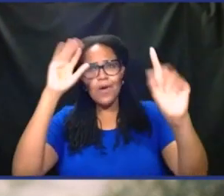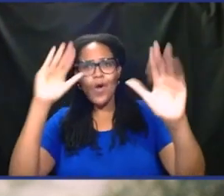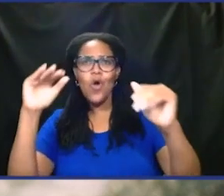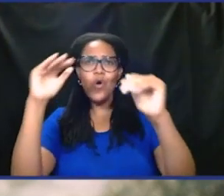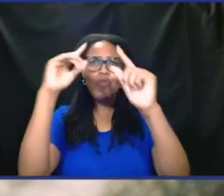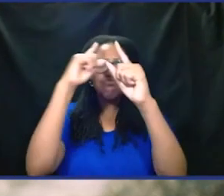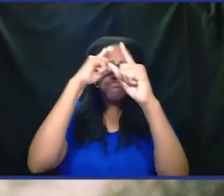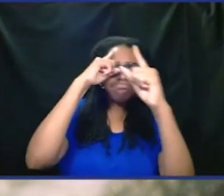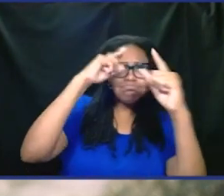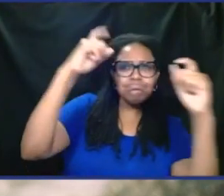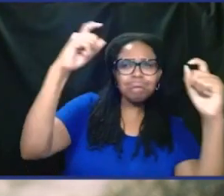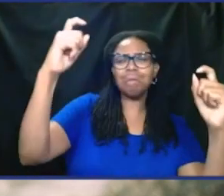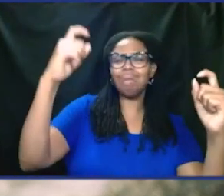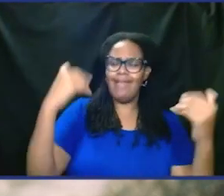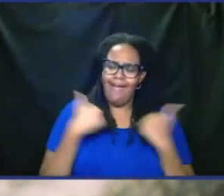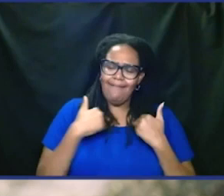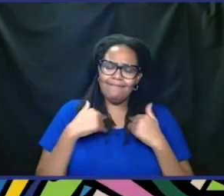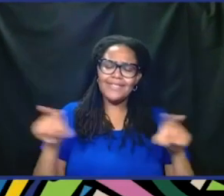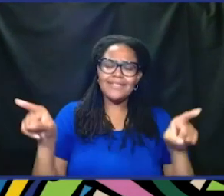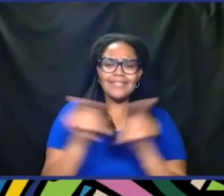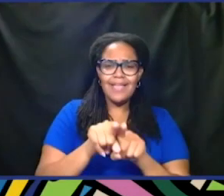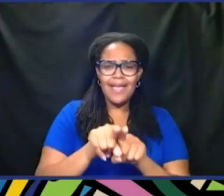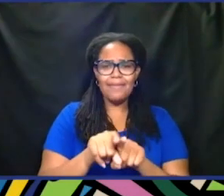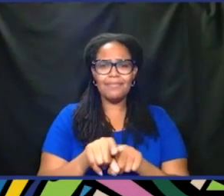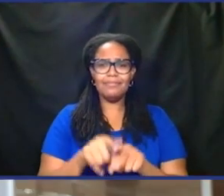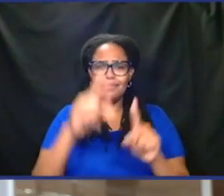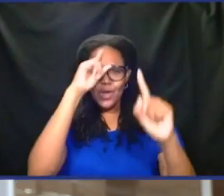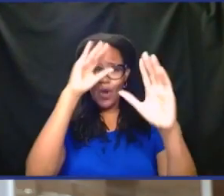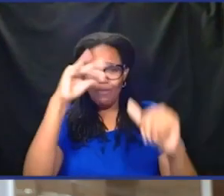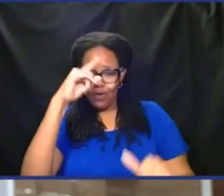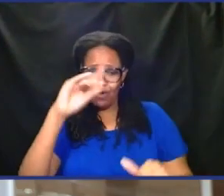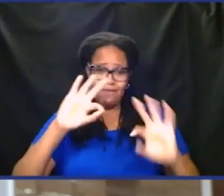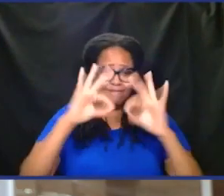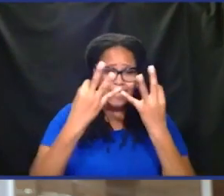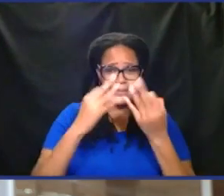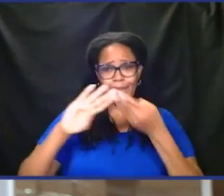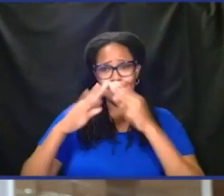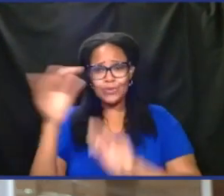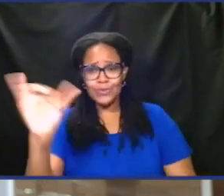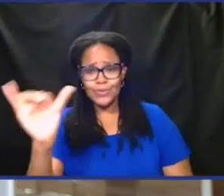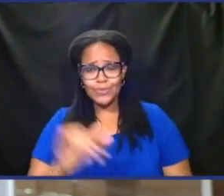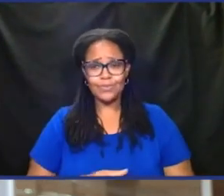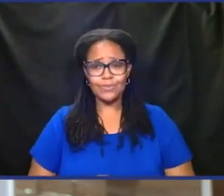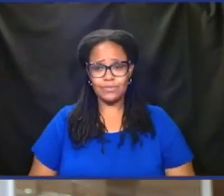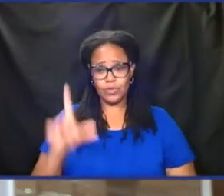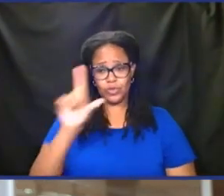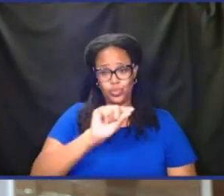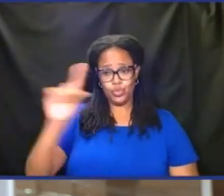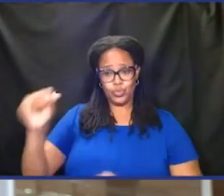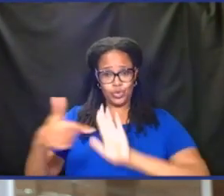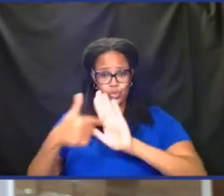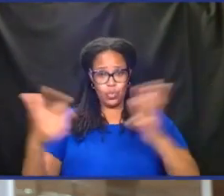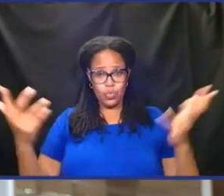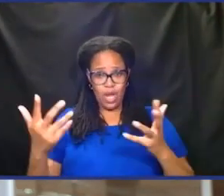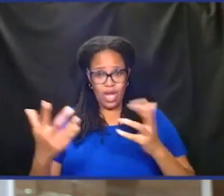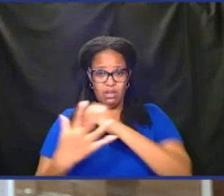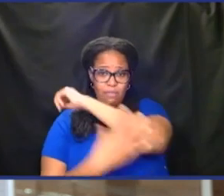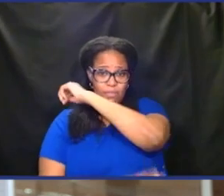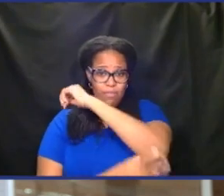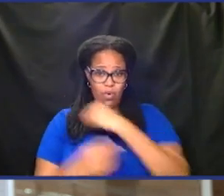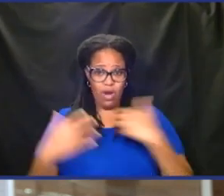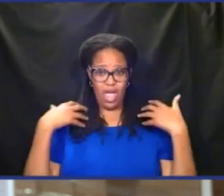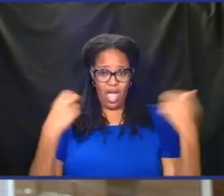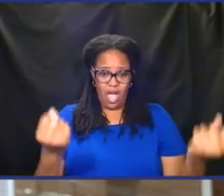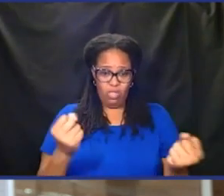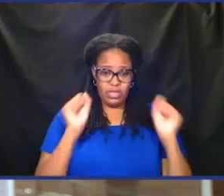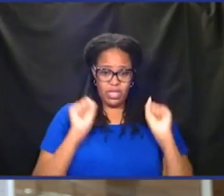ourselves, our families, and our communities. While 2020 has shown that poor health can be our undoing, it's